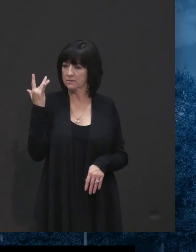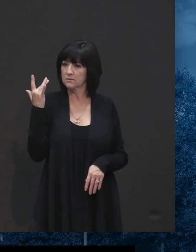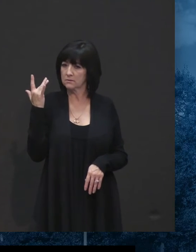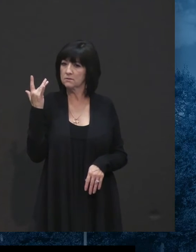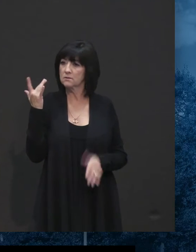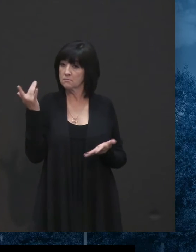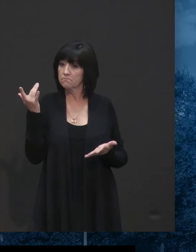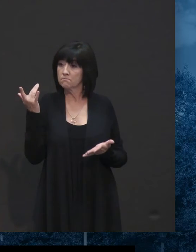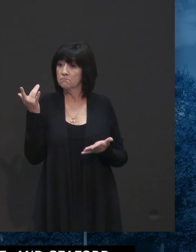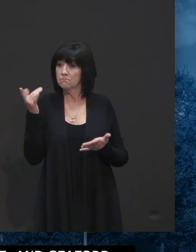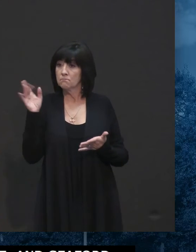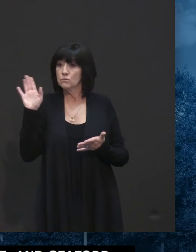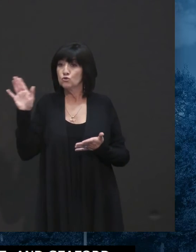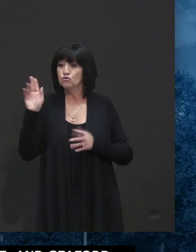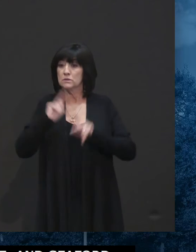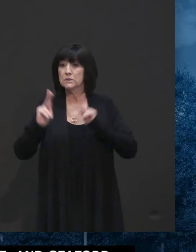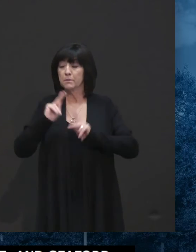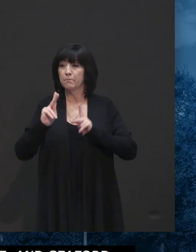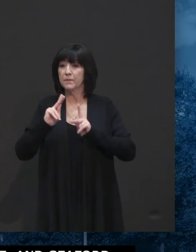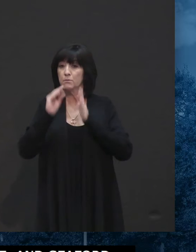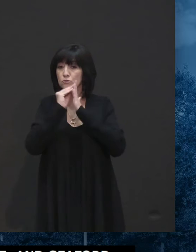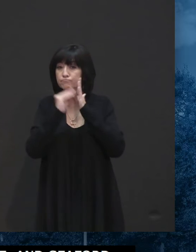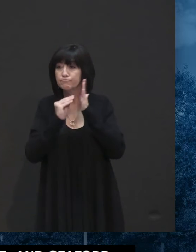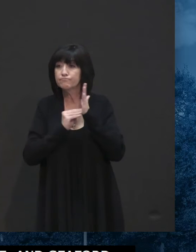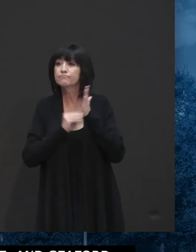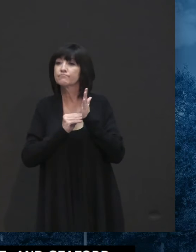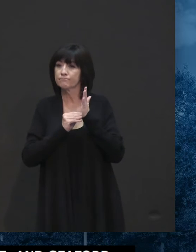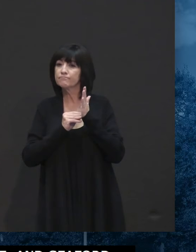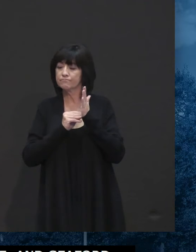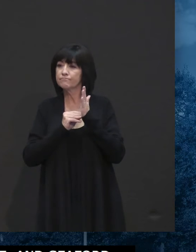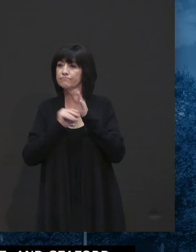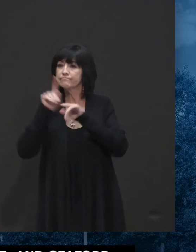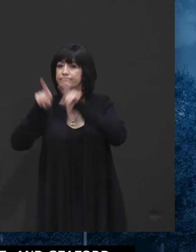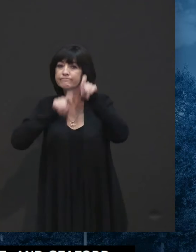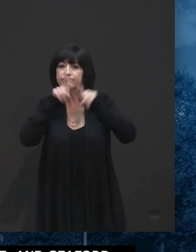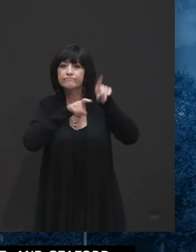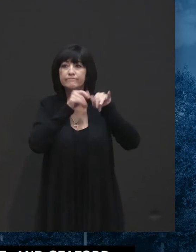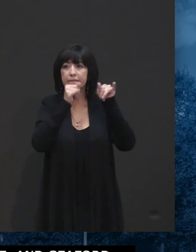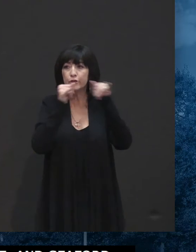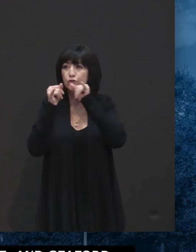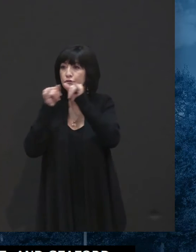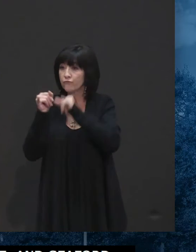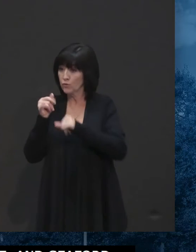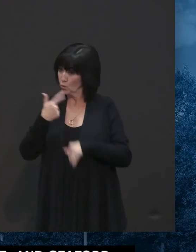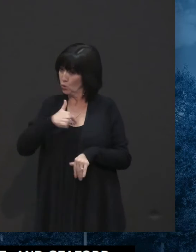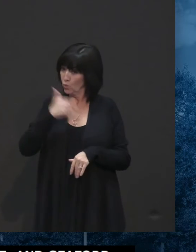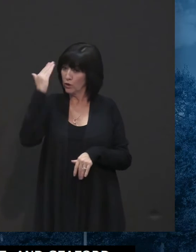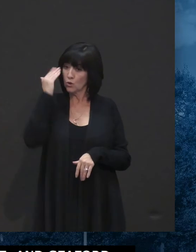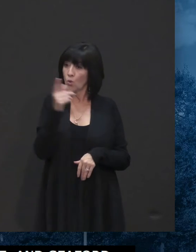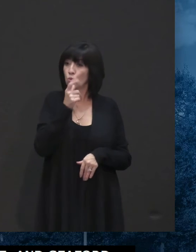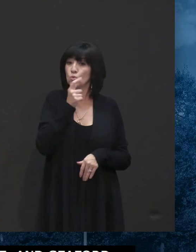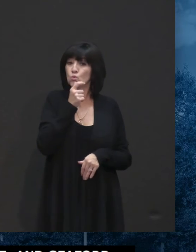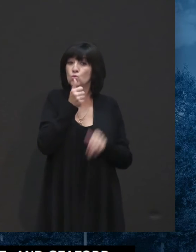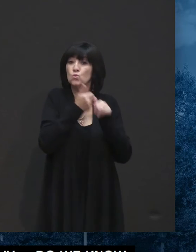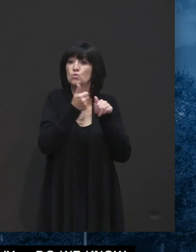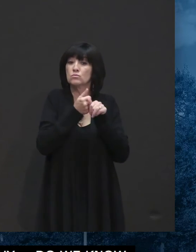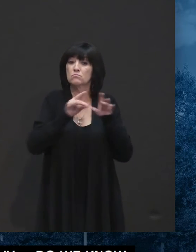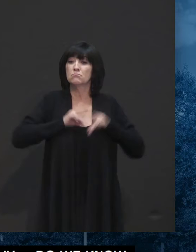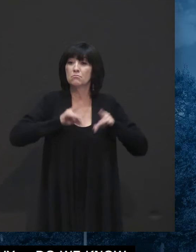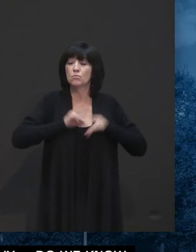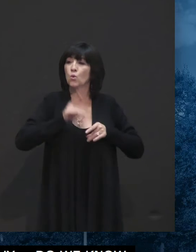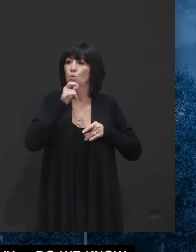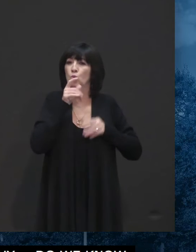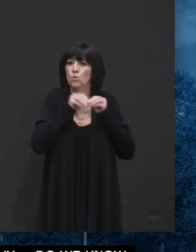tracers found anything specific about either do we know who's getting the virus down there and why this is?